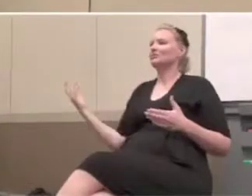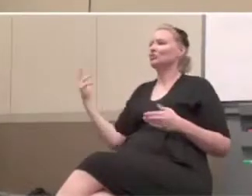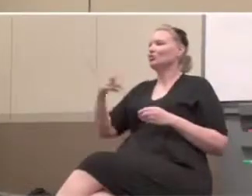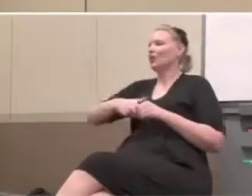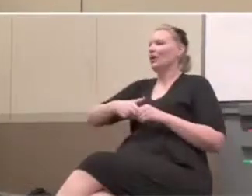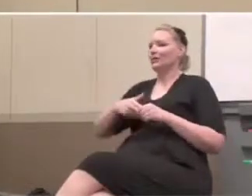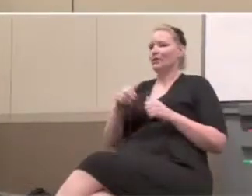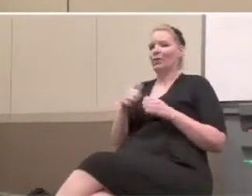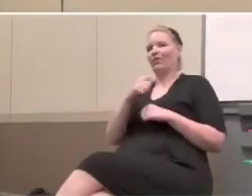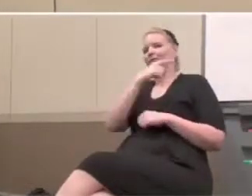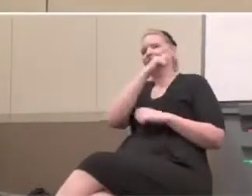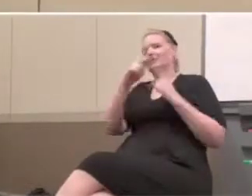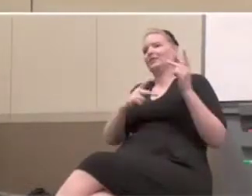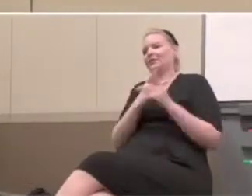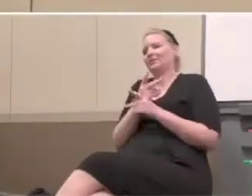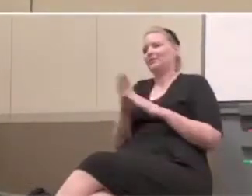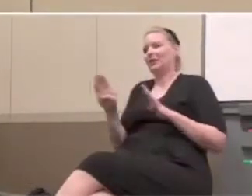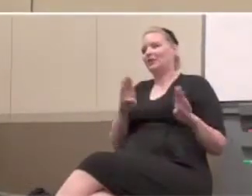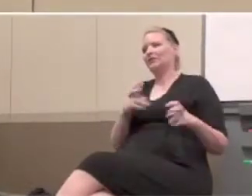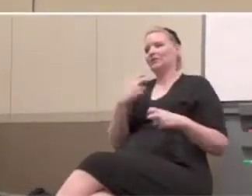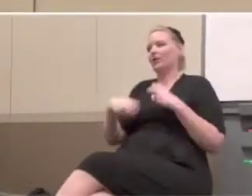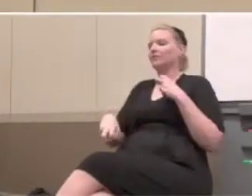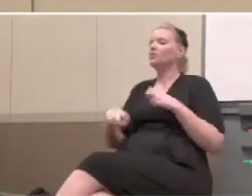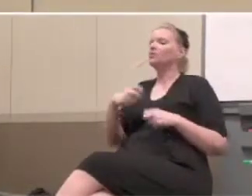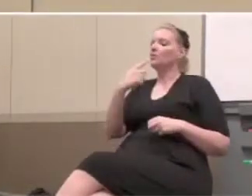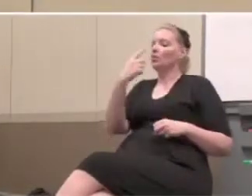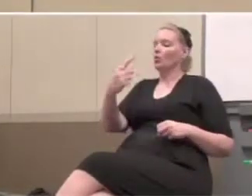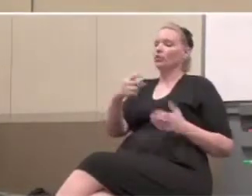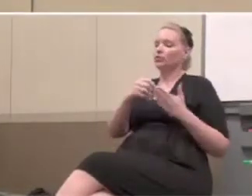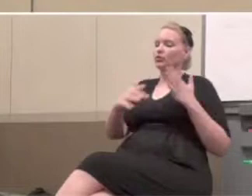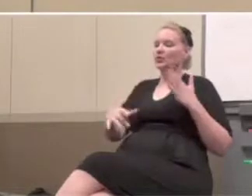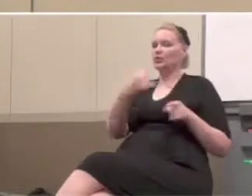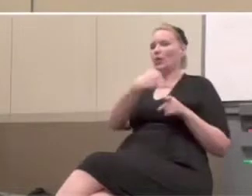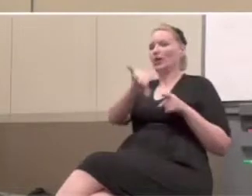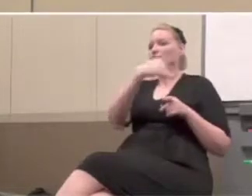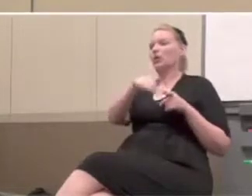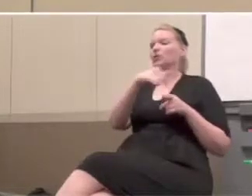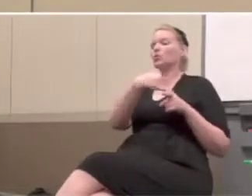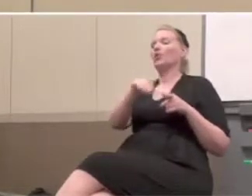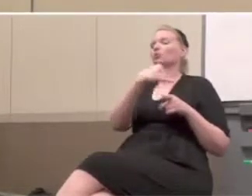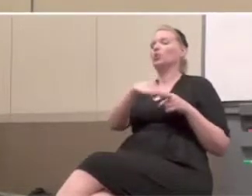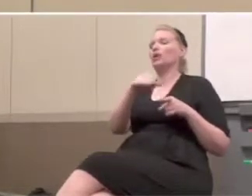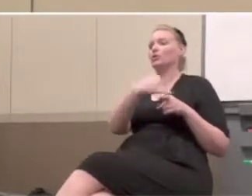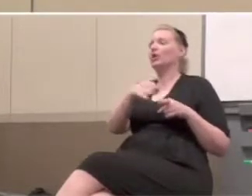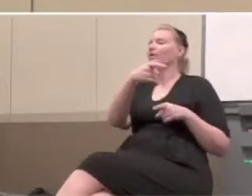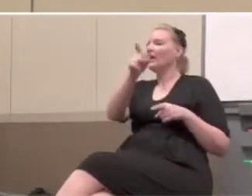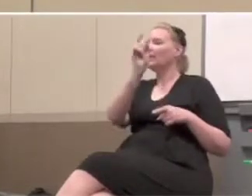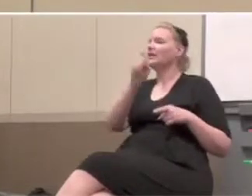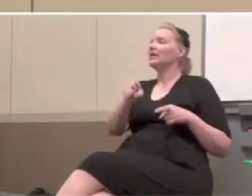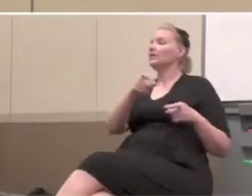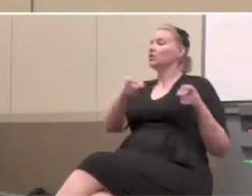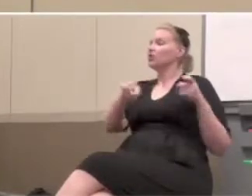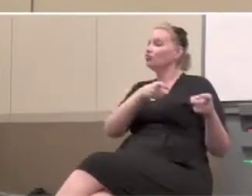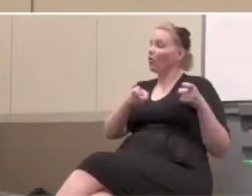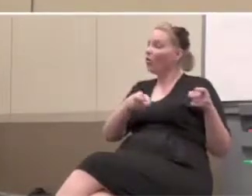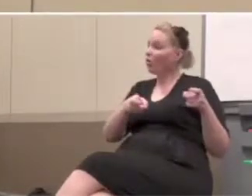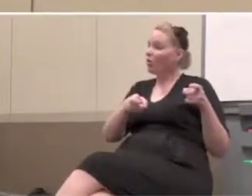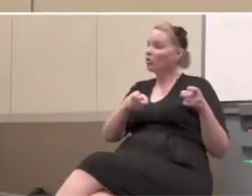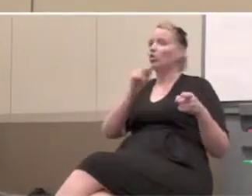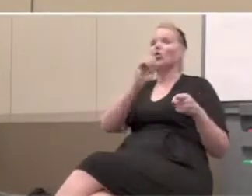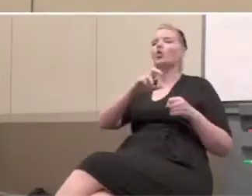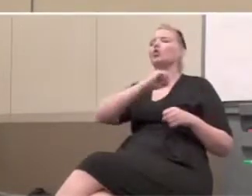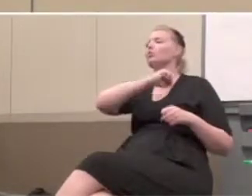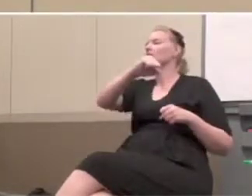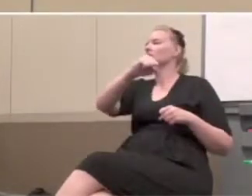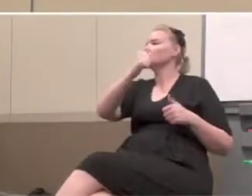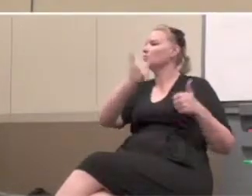Is the first question I have, is the screaming of the obscenities based in a need to be able to call the shots? Is it an act of resistance,